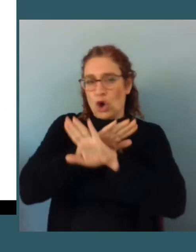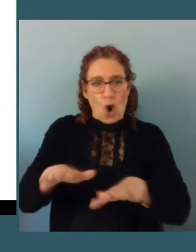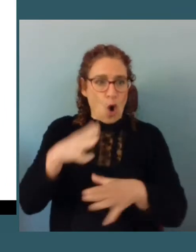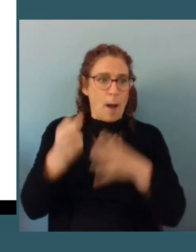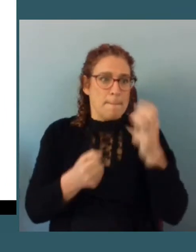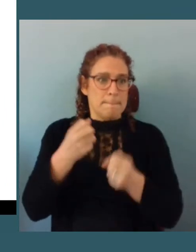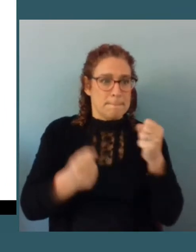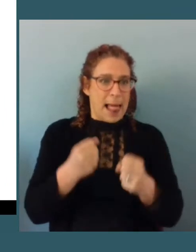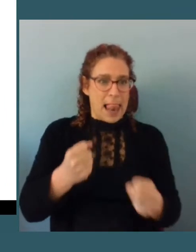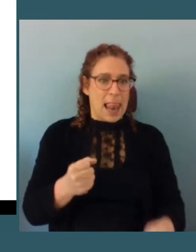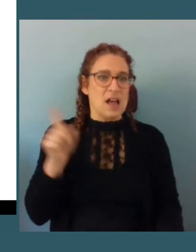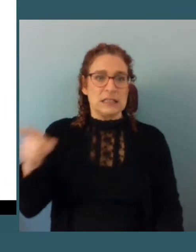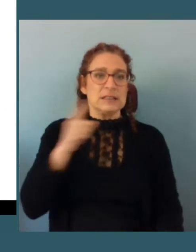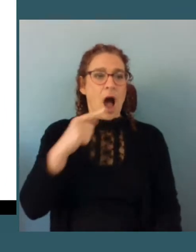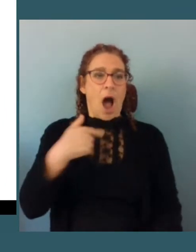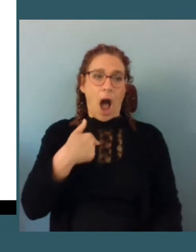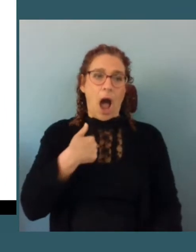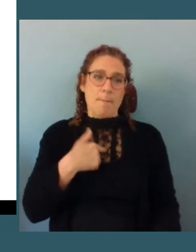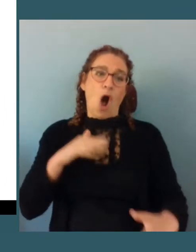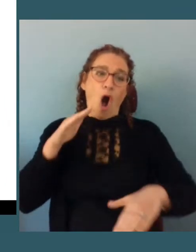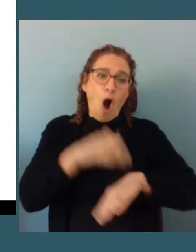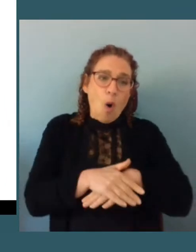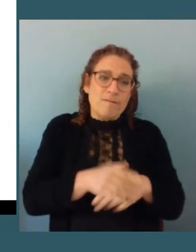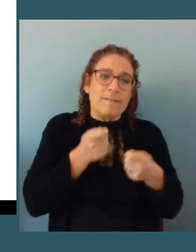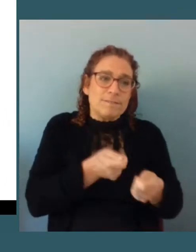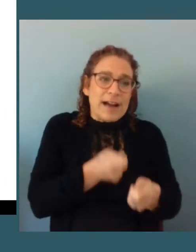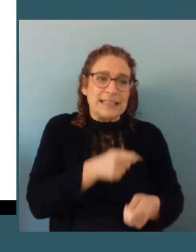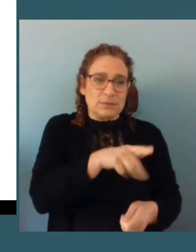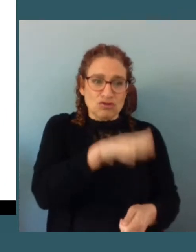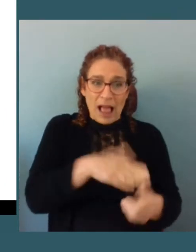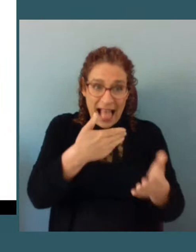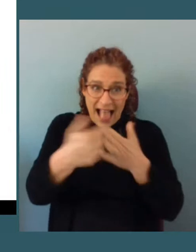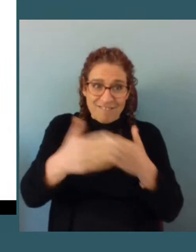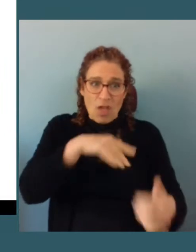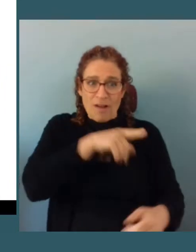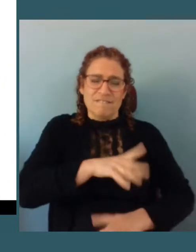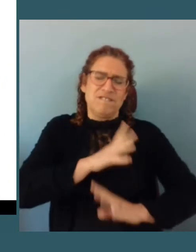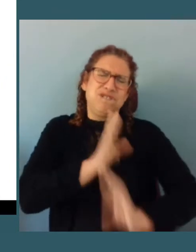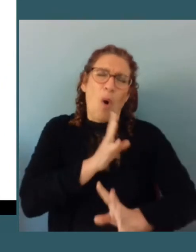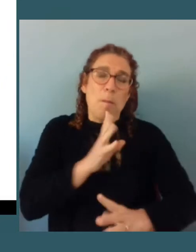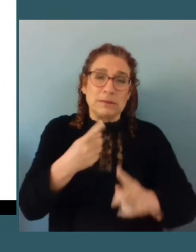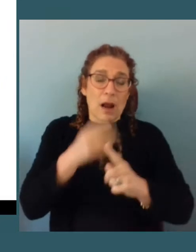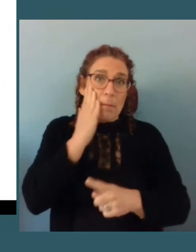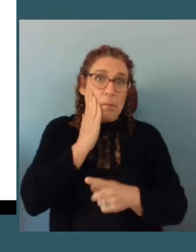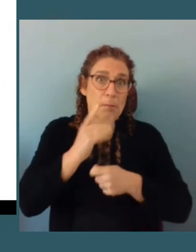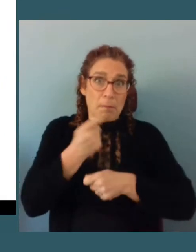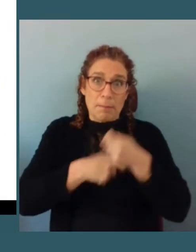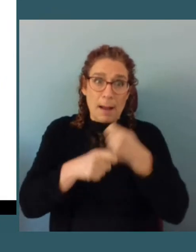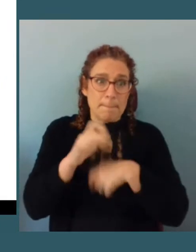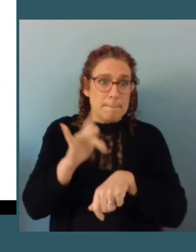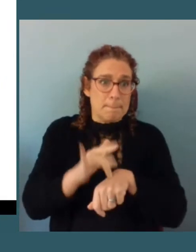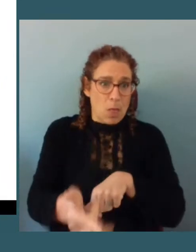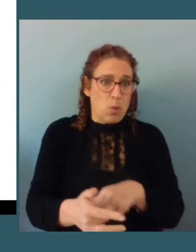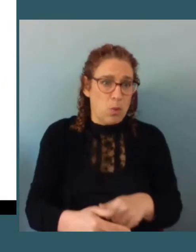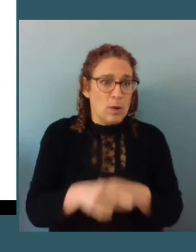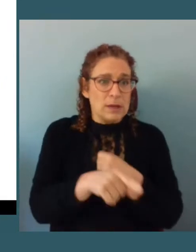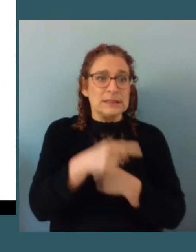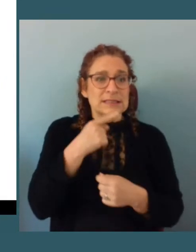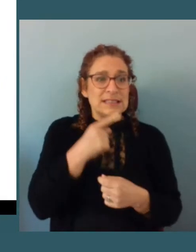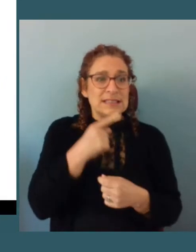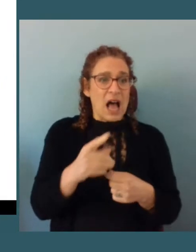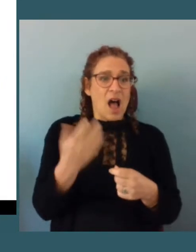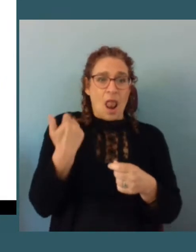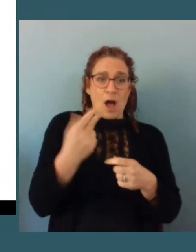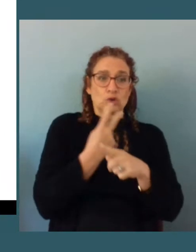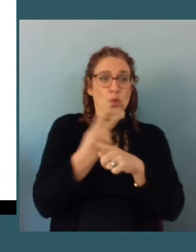for overfeeding her despite the violent vomiting and turning blue. Only recently, within the last 2 weeks, been told about FPIES